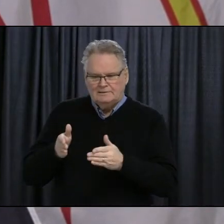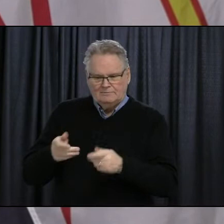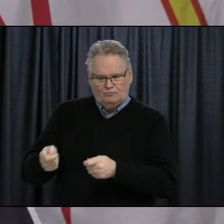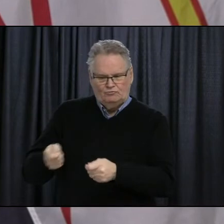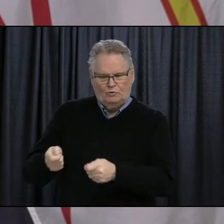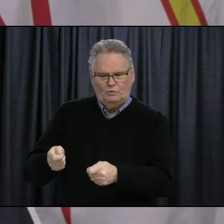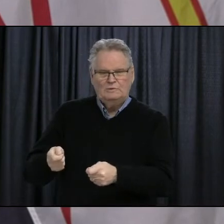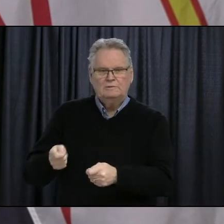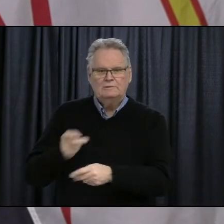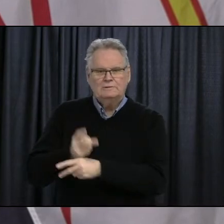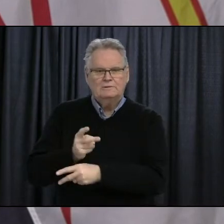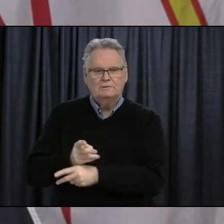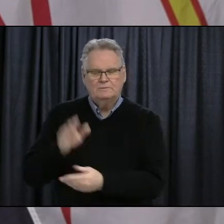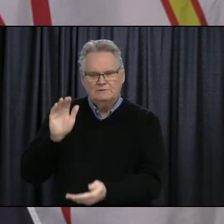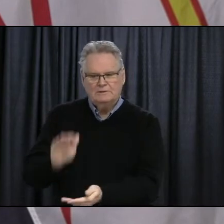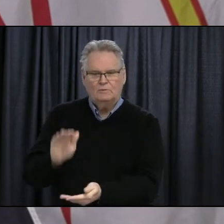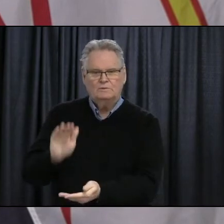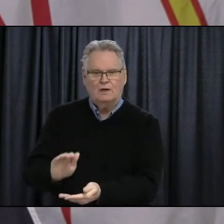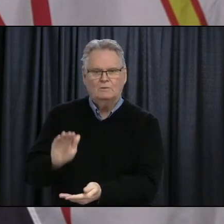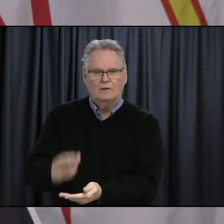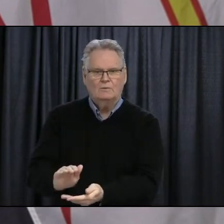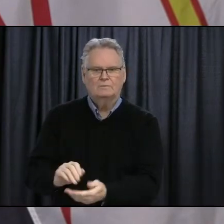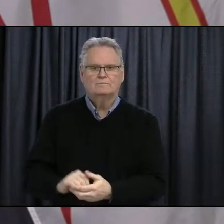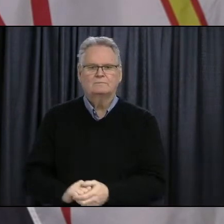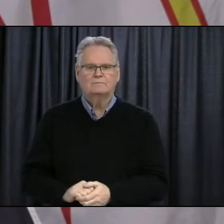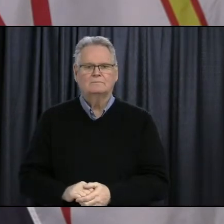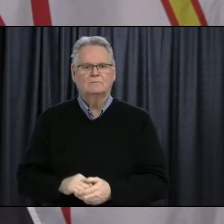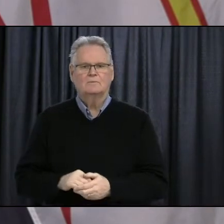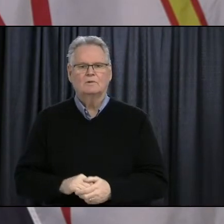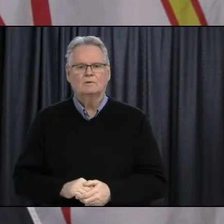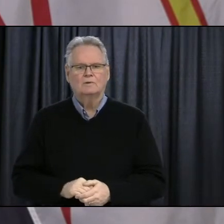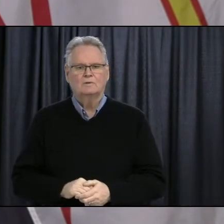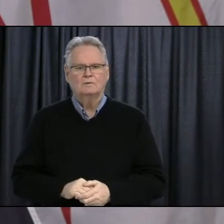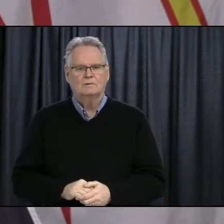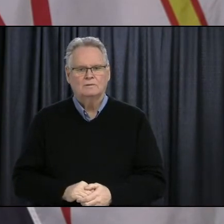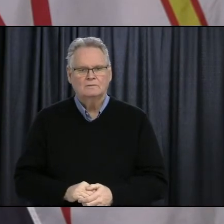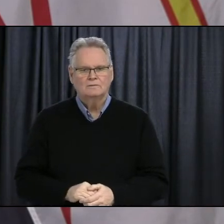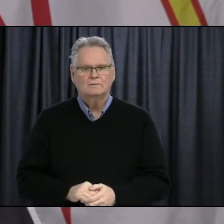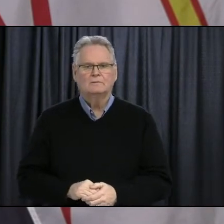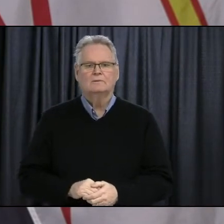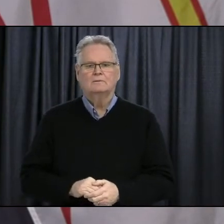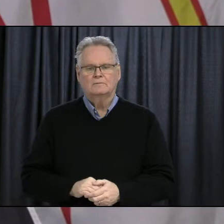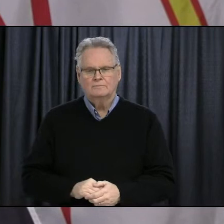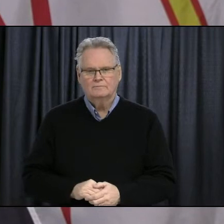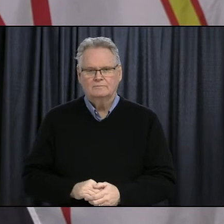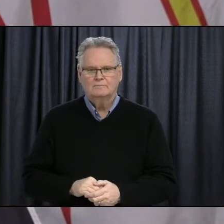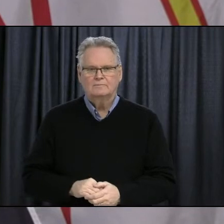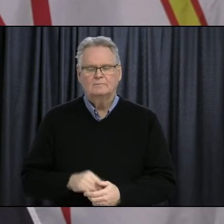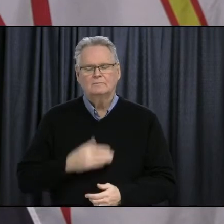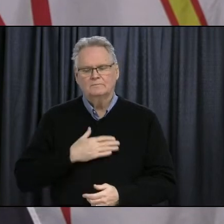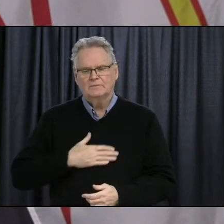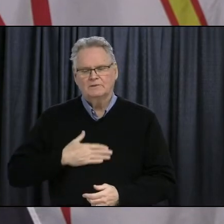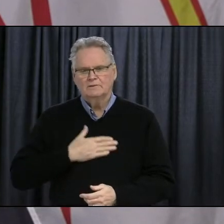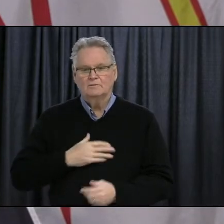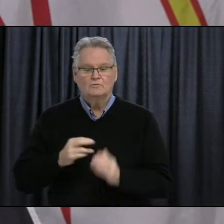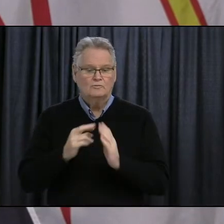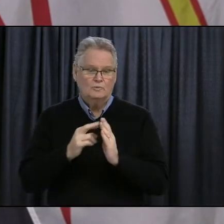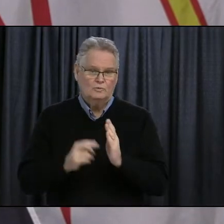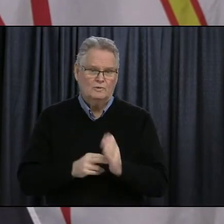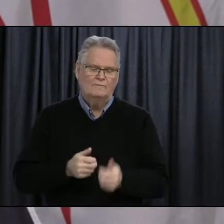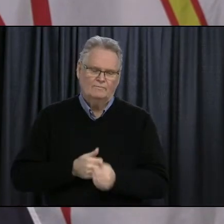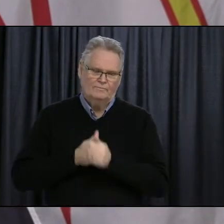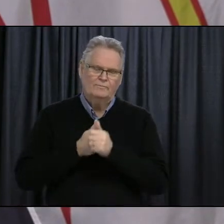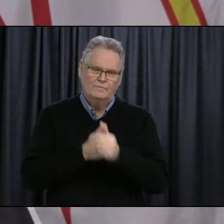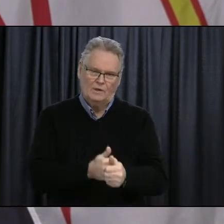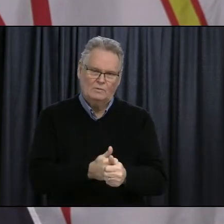That is why it is critical for everyone to stay vigilant. Please remember that alert level 5 is still in